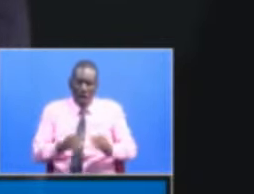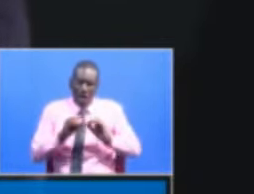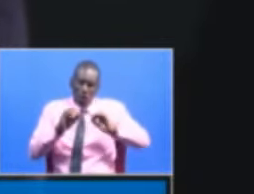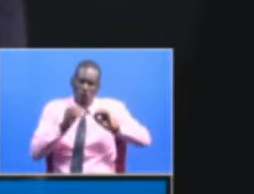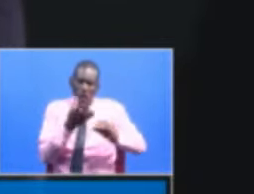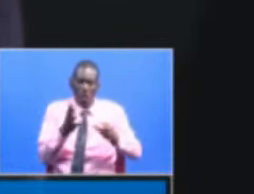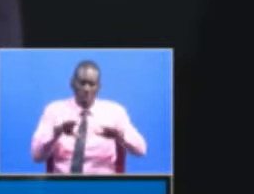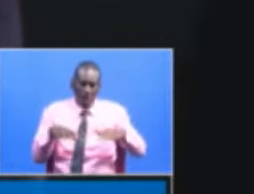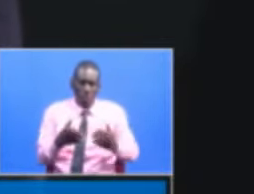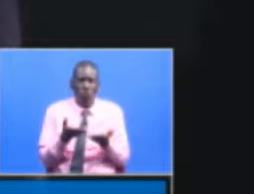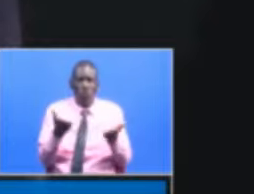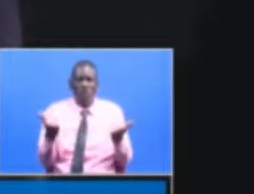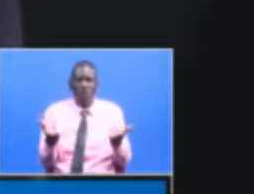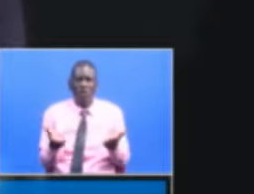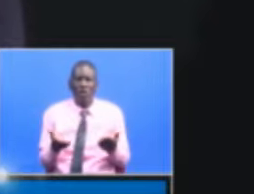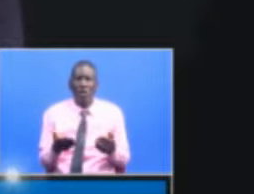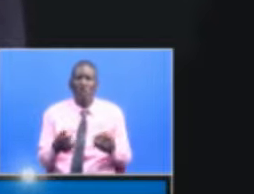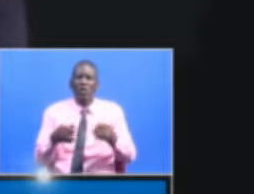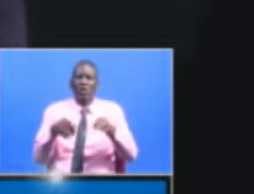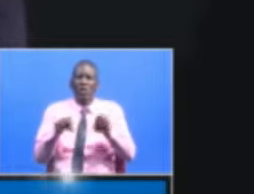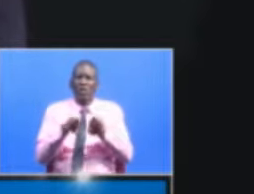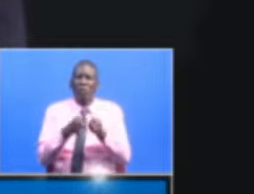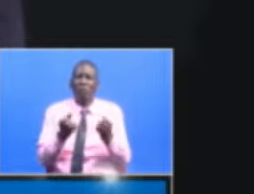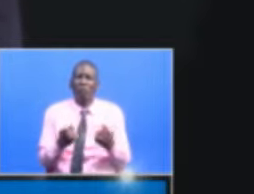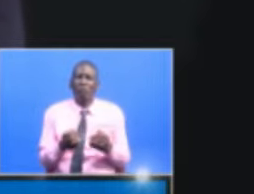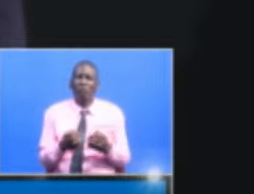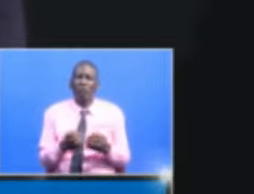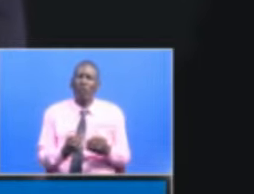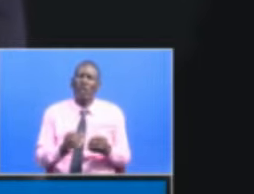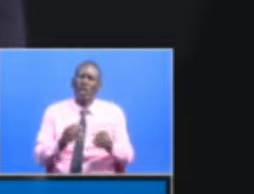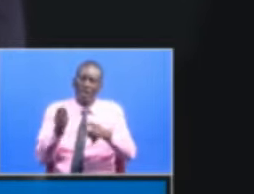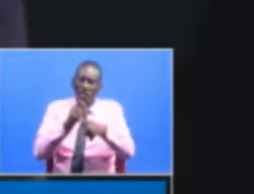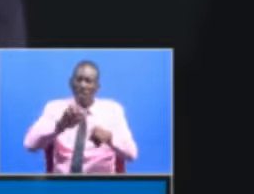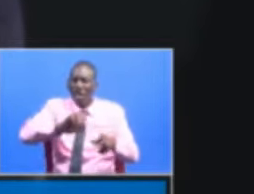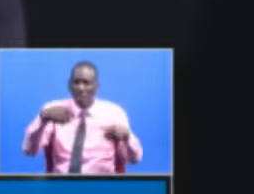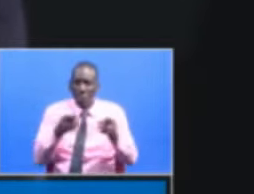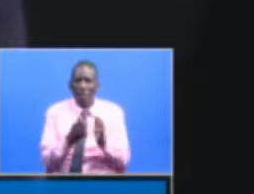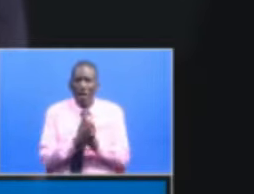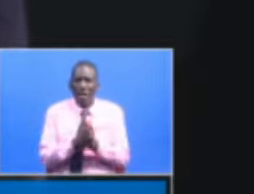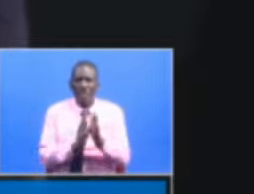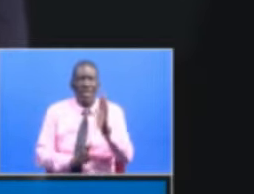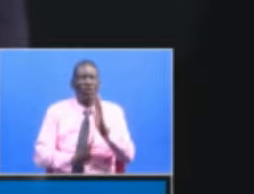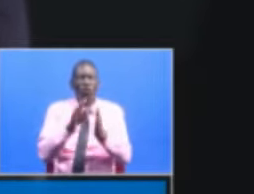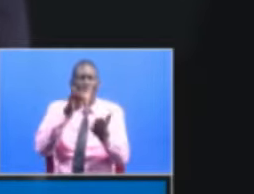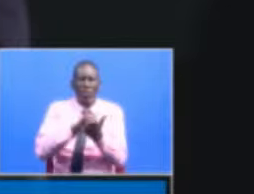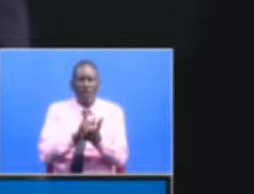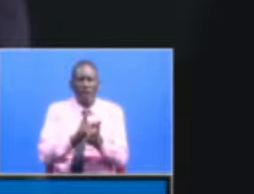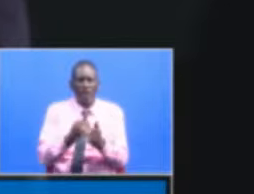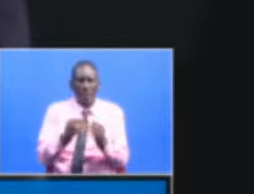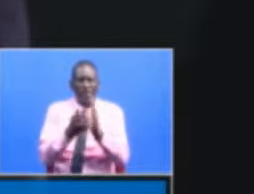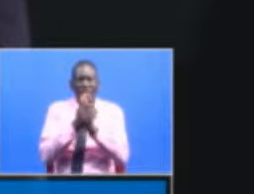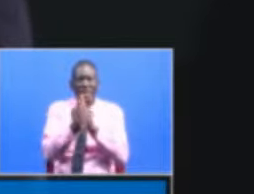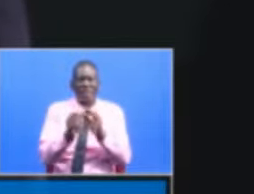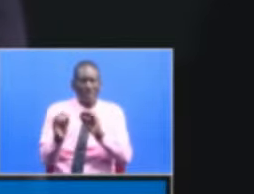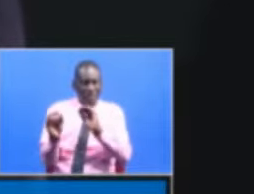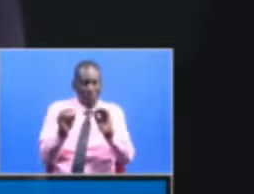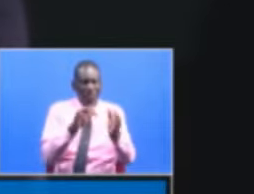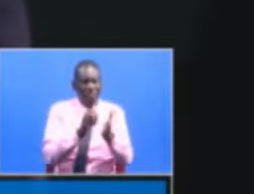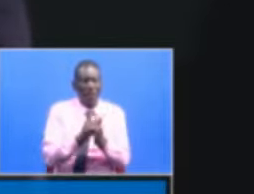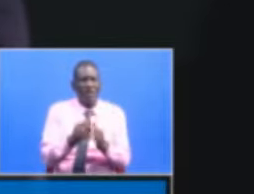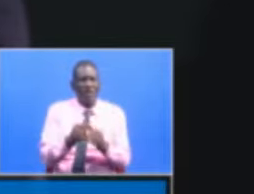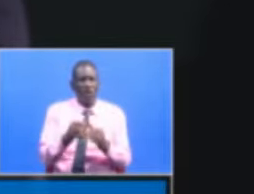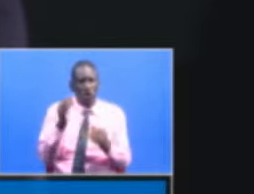that, that even they employ others, train others, and develop that skill, transfer that knowledge. So there are a lot of success stories